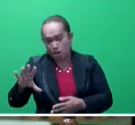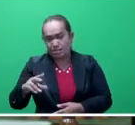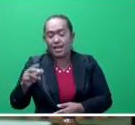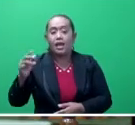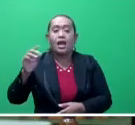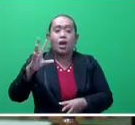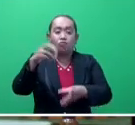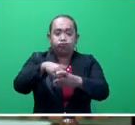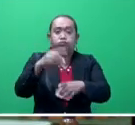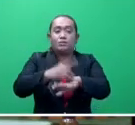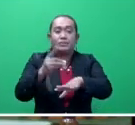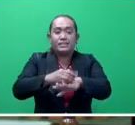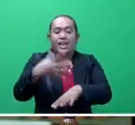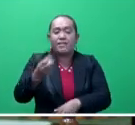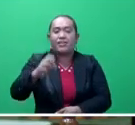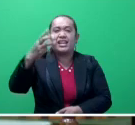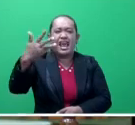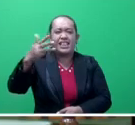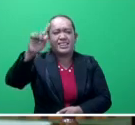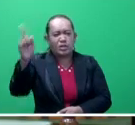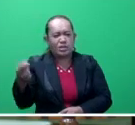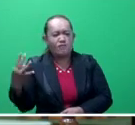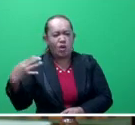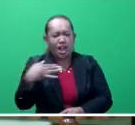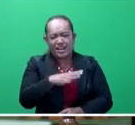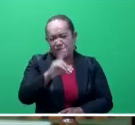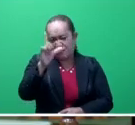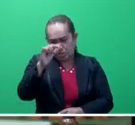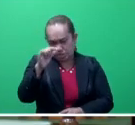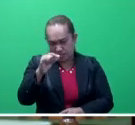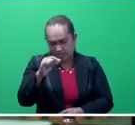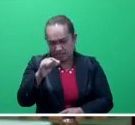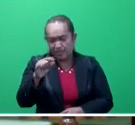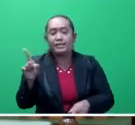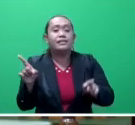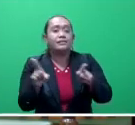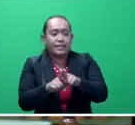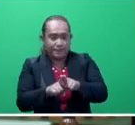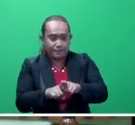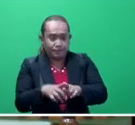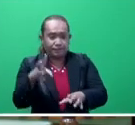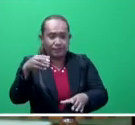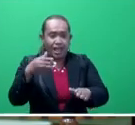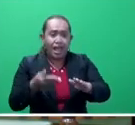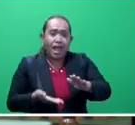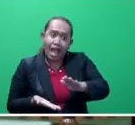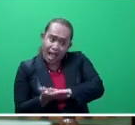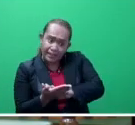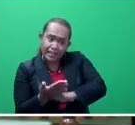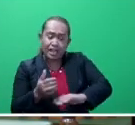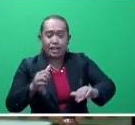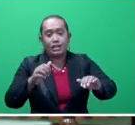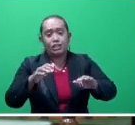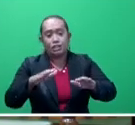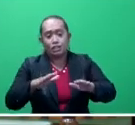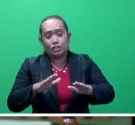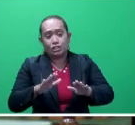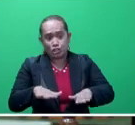Fijians. A further $11.3 million is allocated under the Child Protection Allowance to support vulnerable